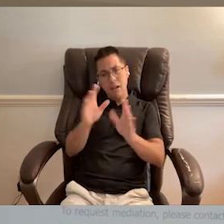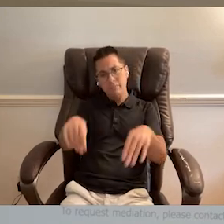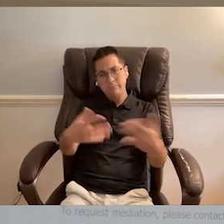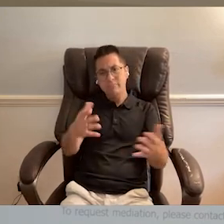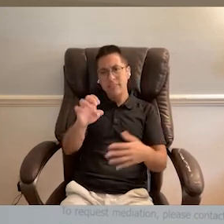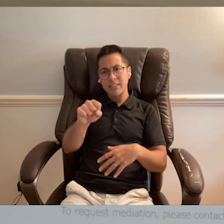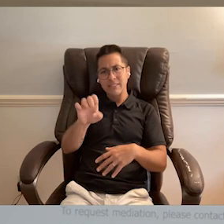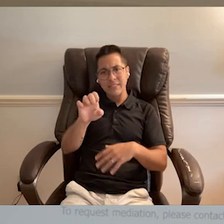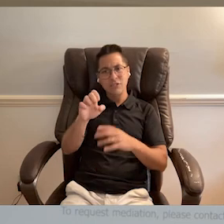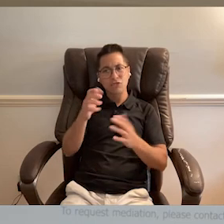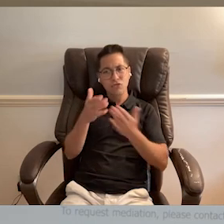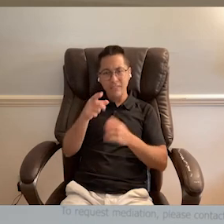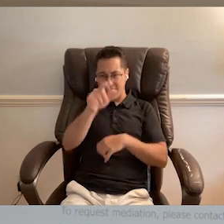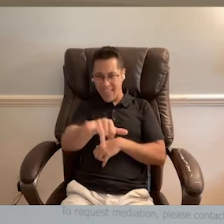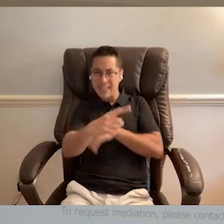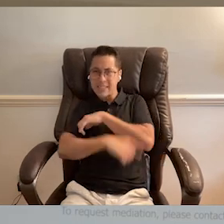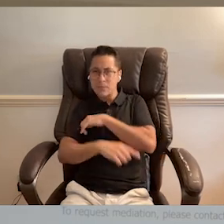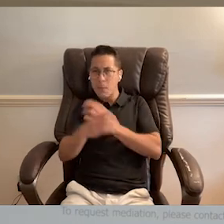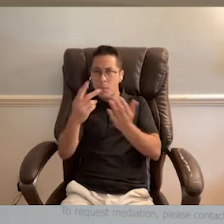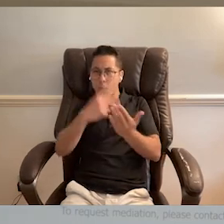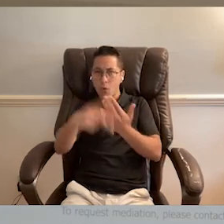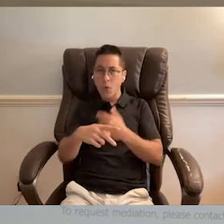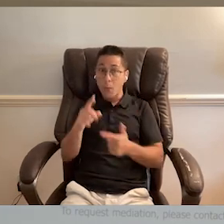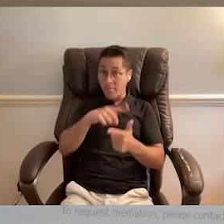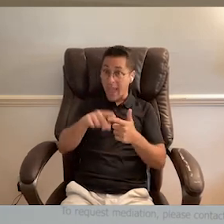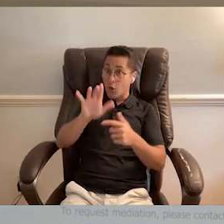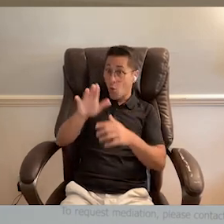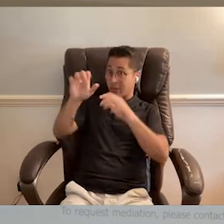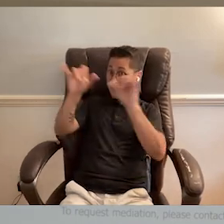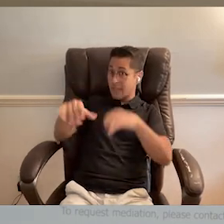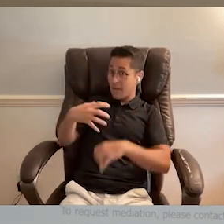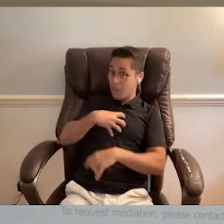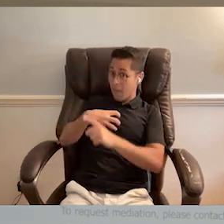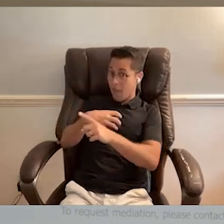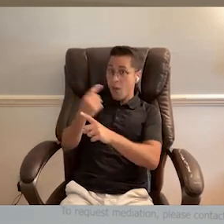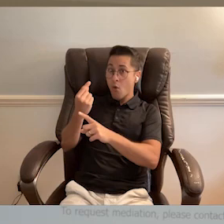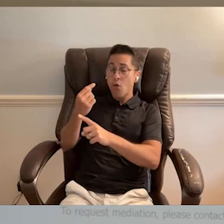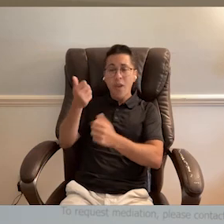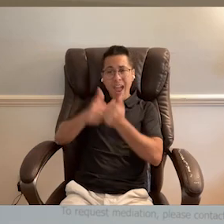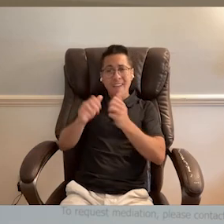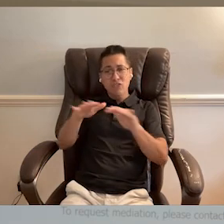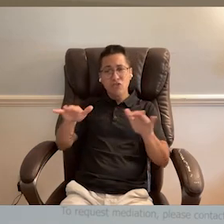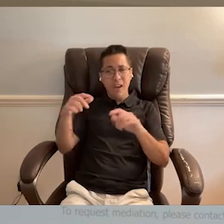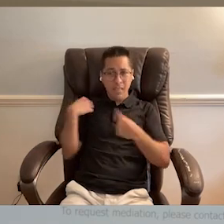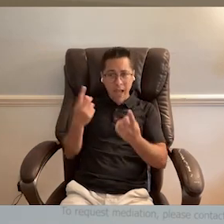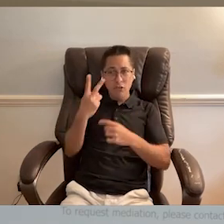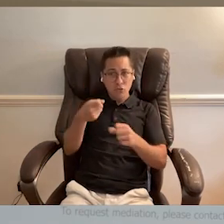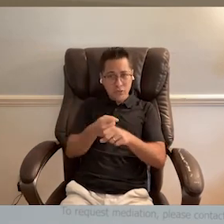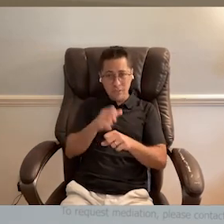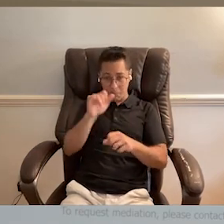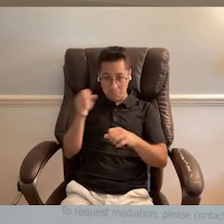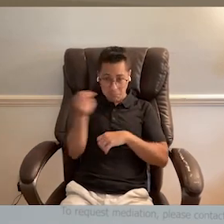program, then your systemic complaint is every child in the last 2 years that have been in this discipline program that